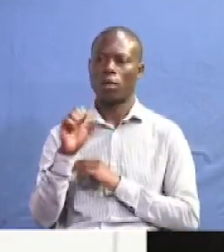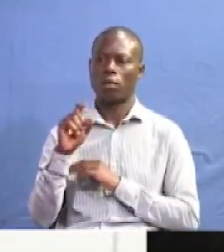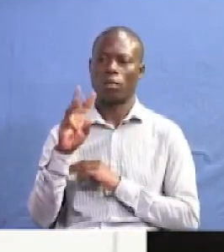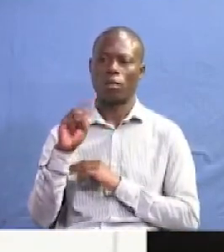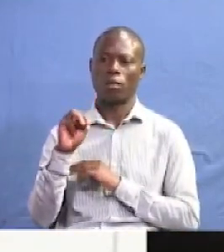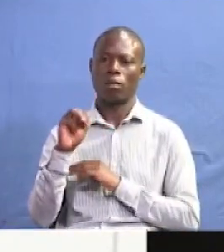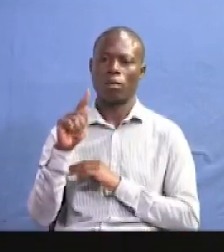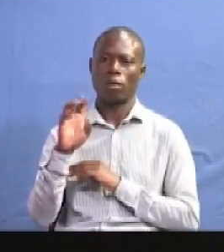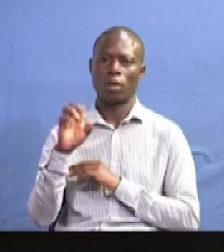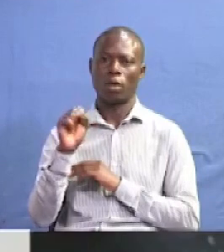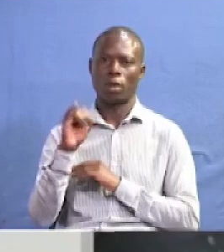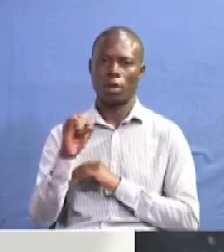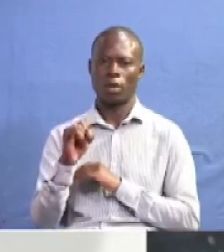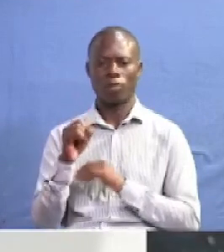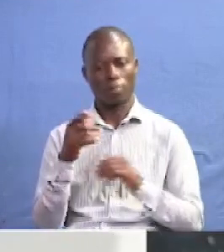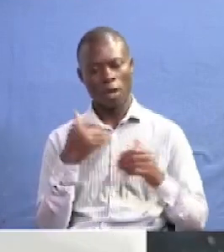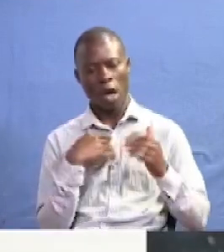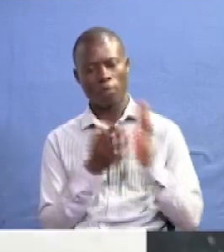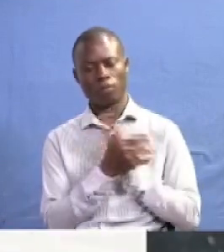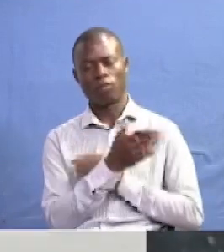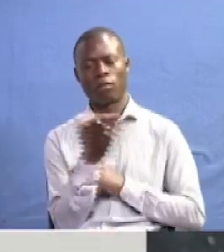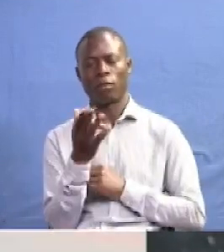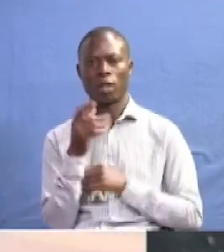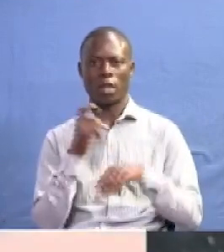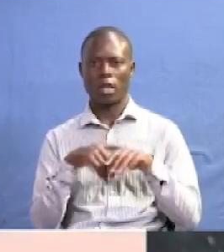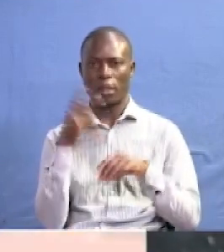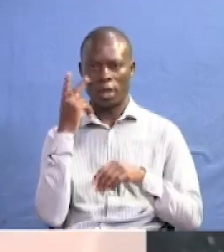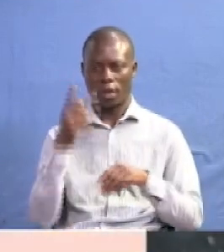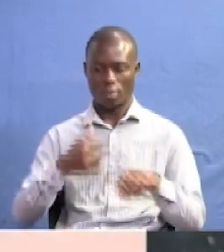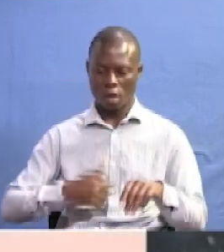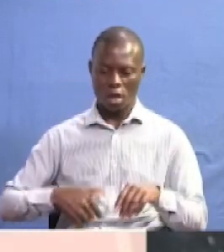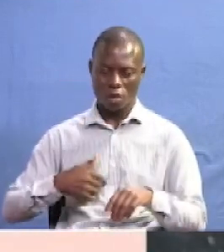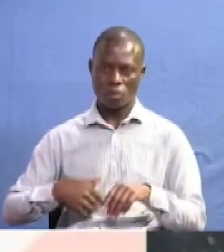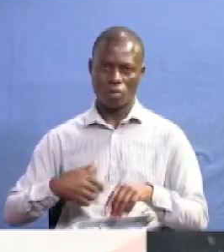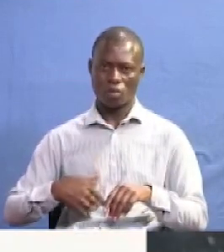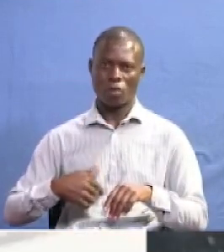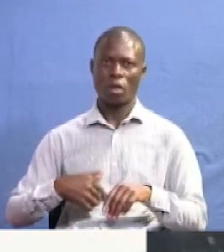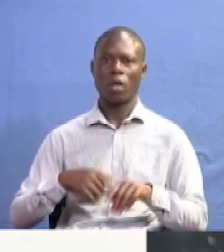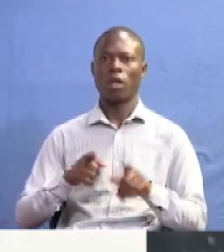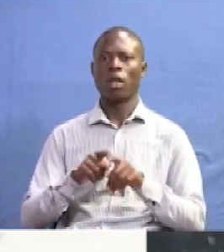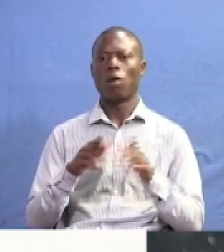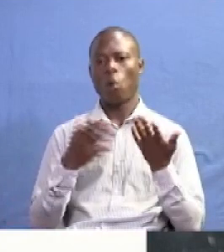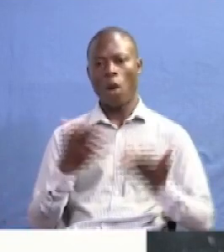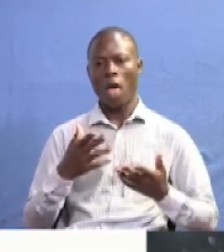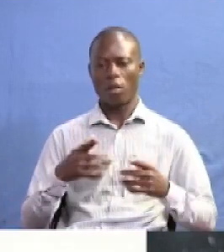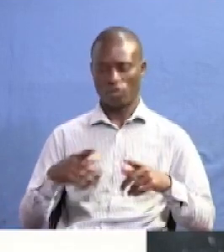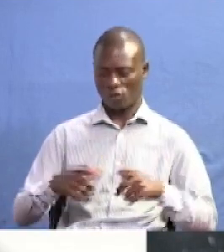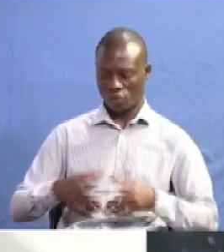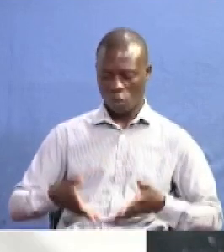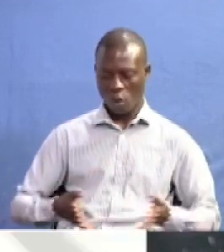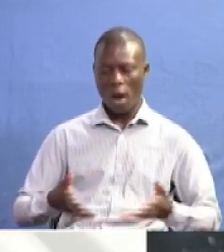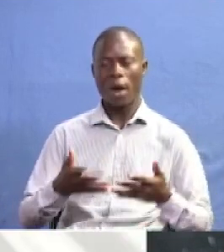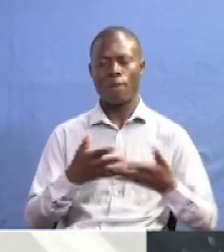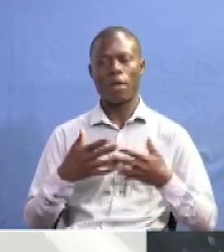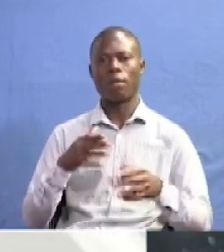what endometriosis is. When you look at the womb lining, the womb is the uterus, or where the baby would be, but